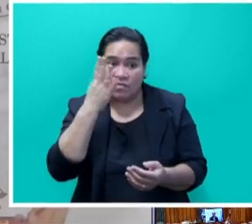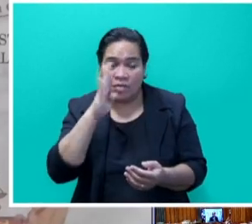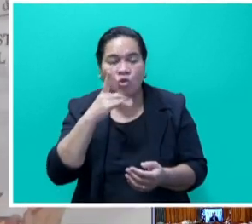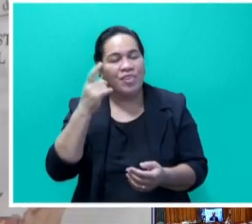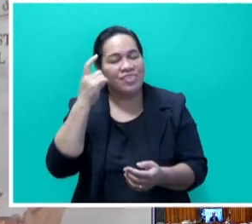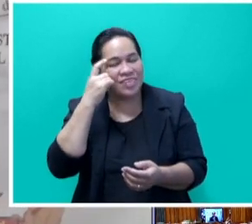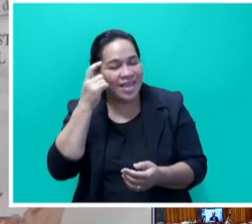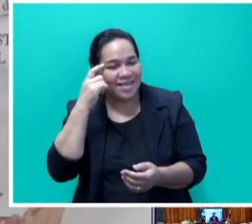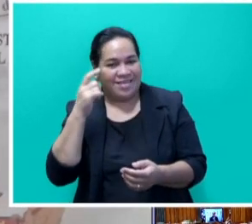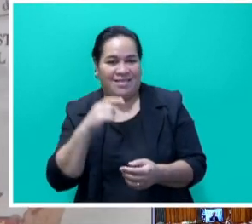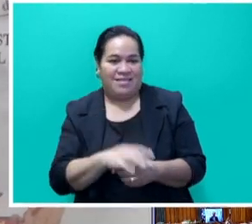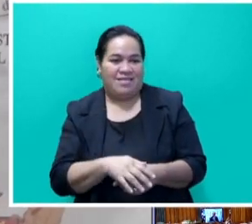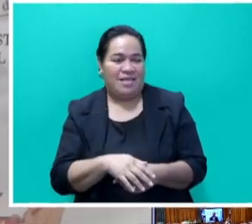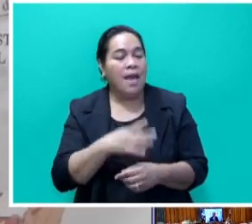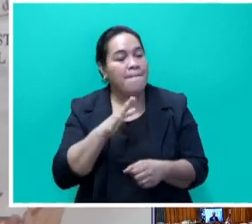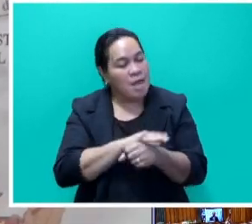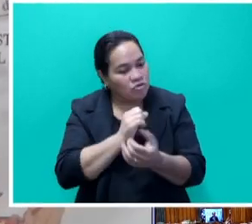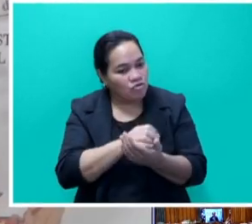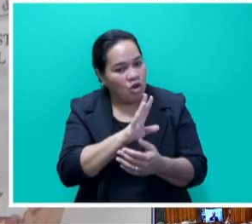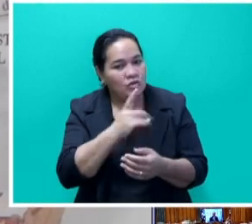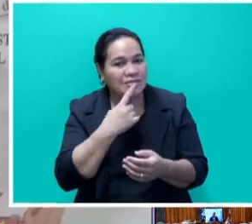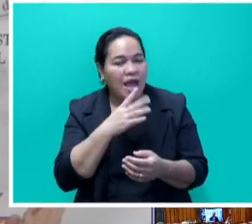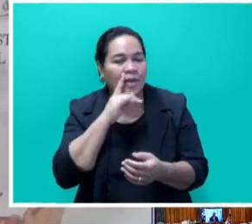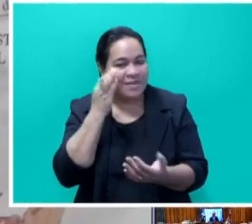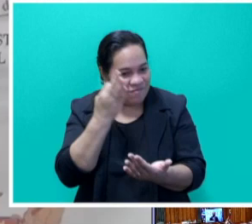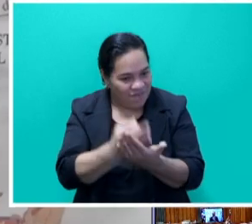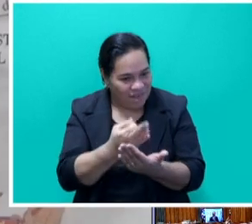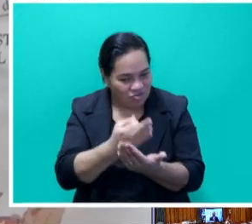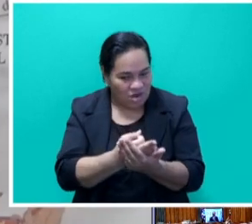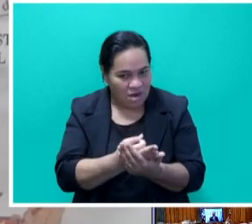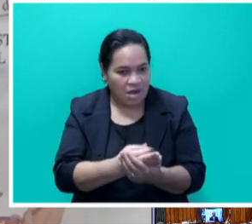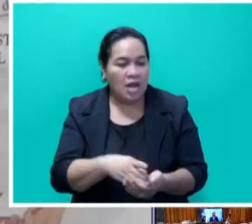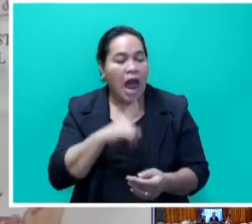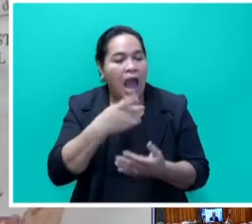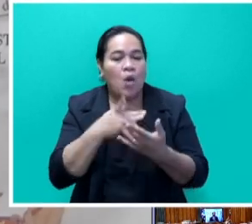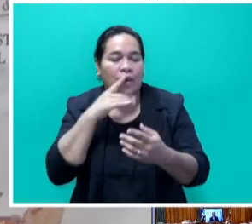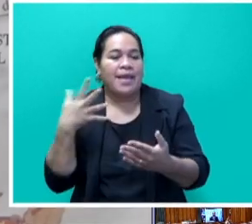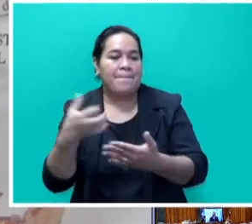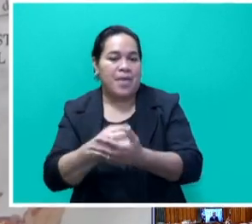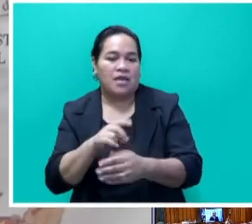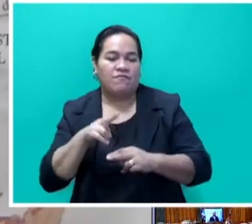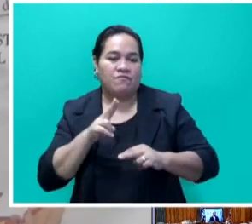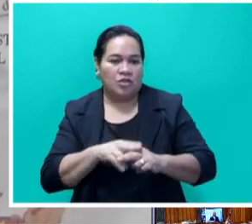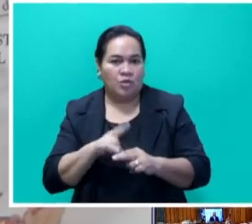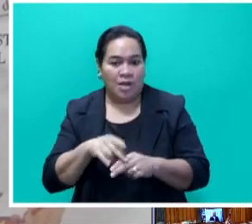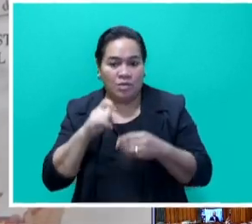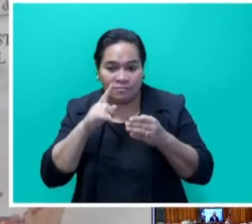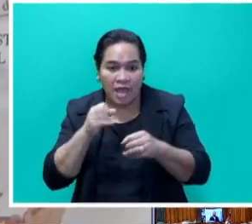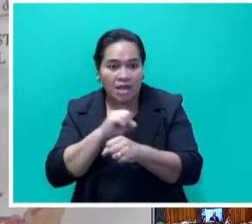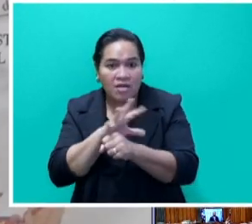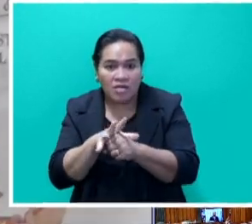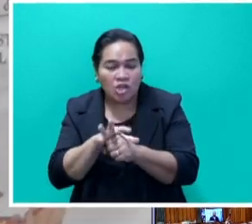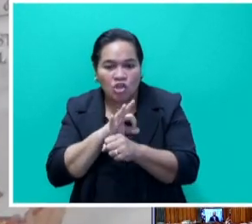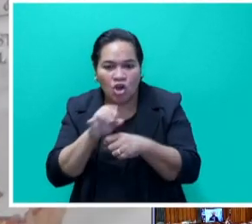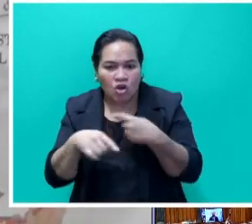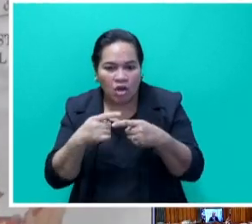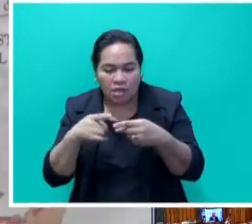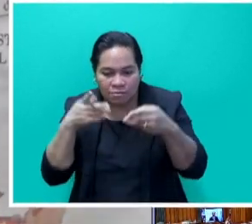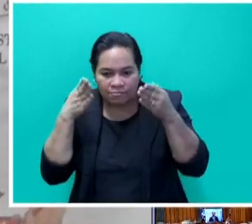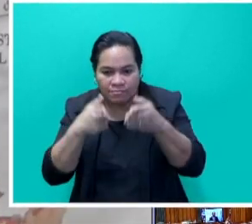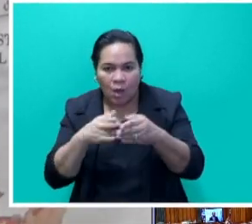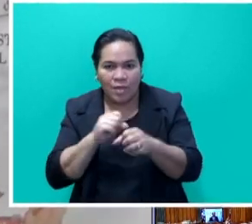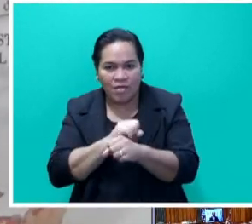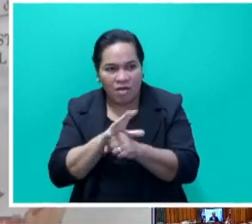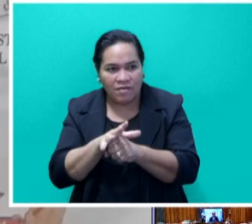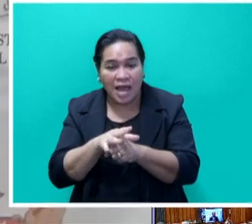about it. Make sure that what you say is factual. Think about its impact on Fiji. Dealing with COVID is not just about facing the battle of COVID.